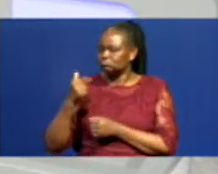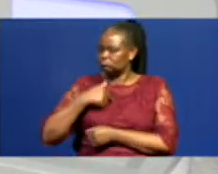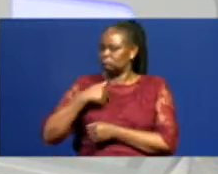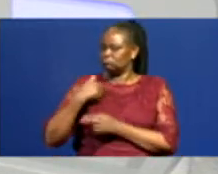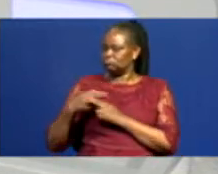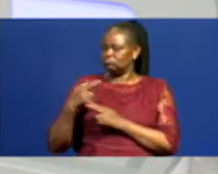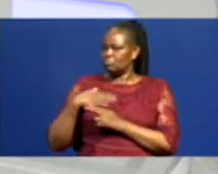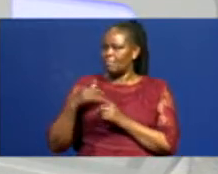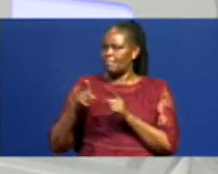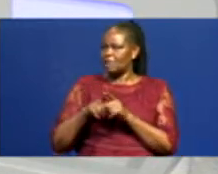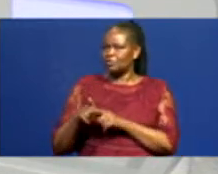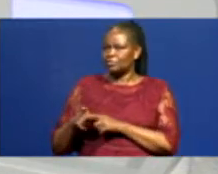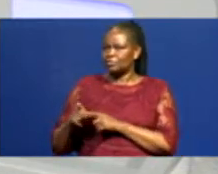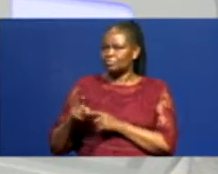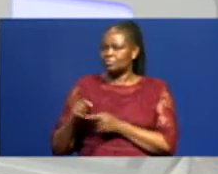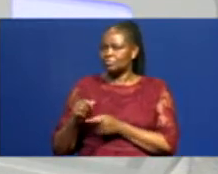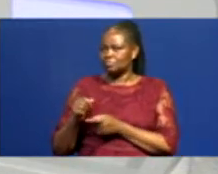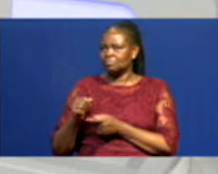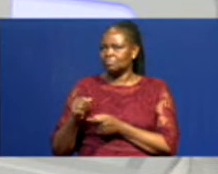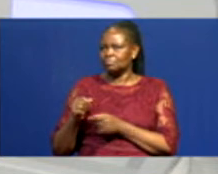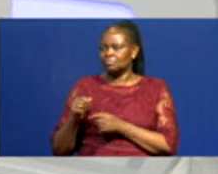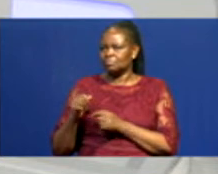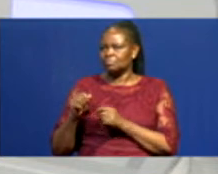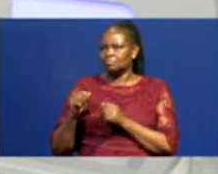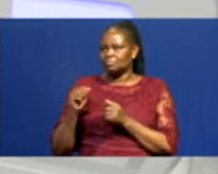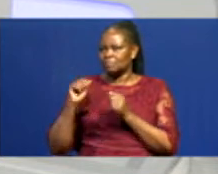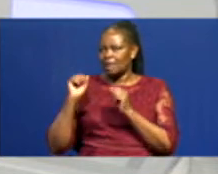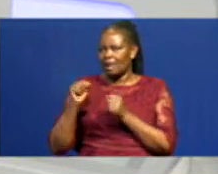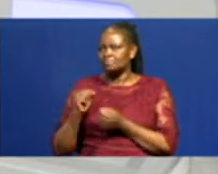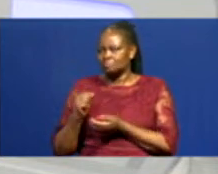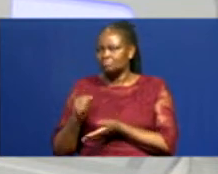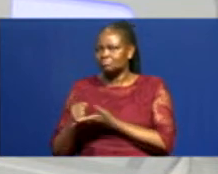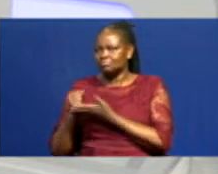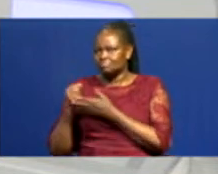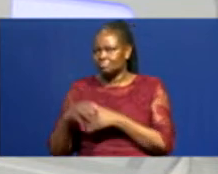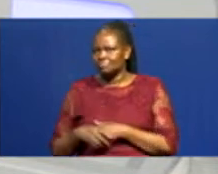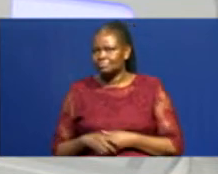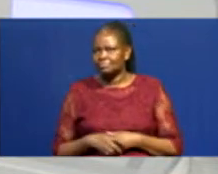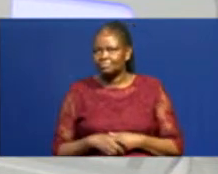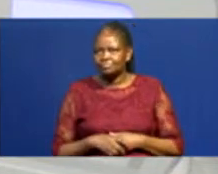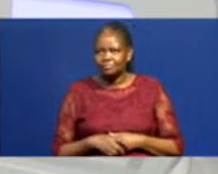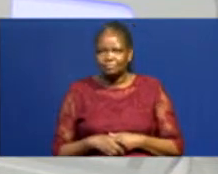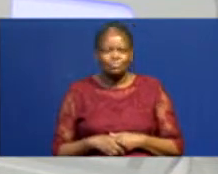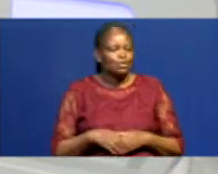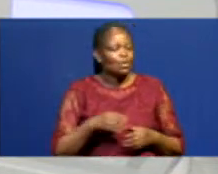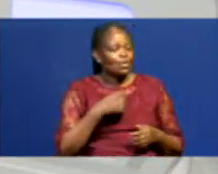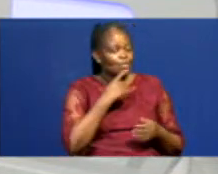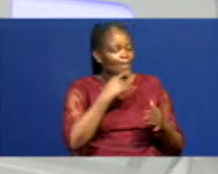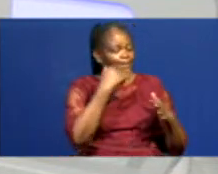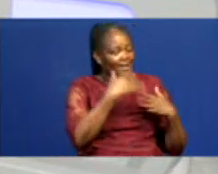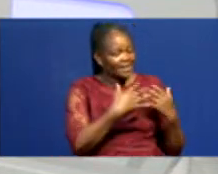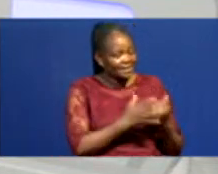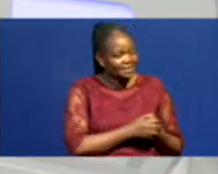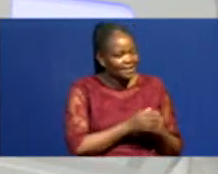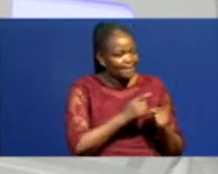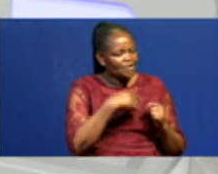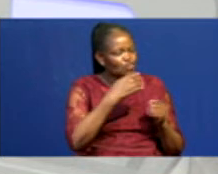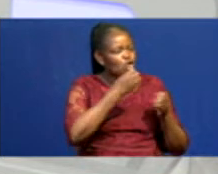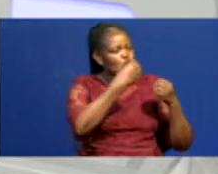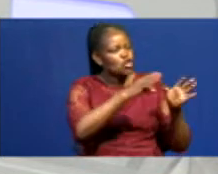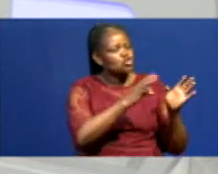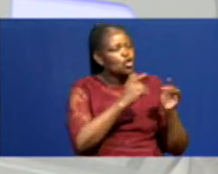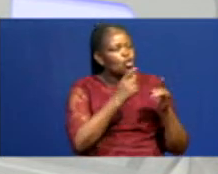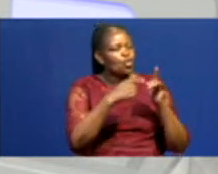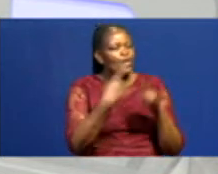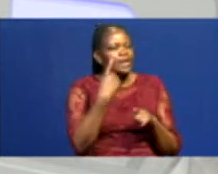name. But also an assist is something. It's something. Yeah. Would you rather play but always lose, or